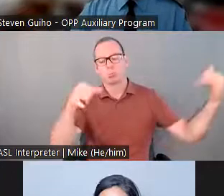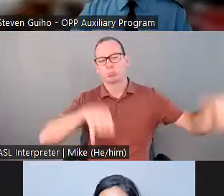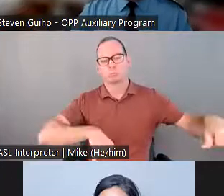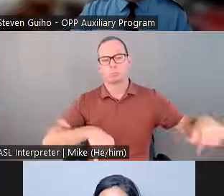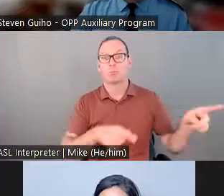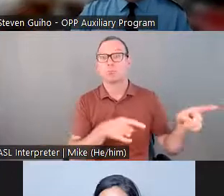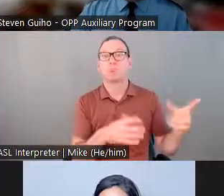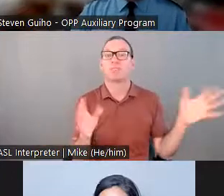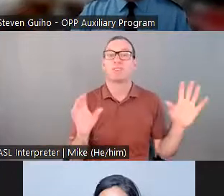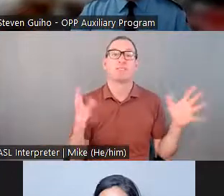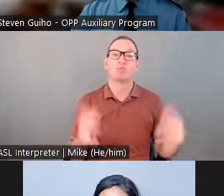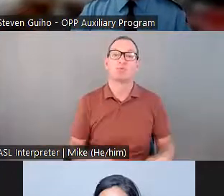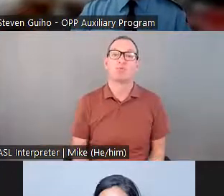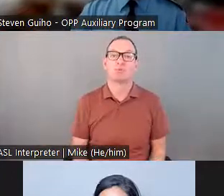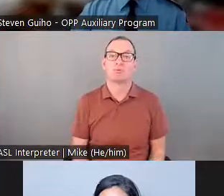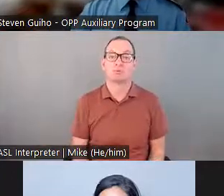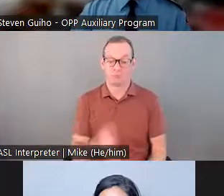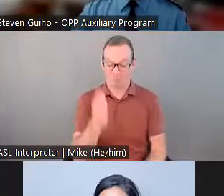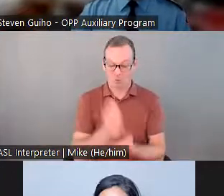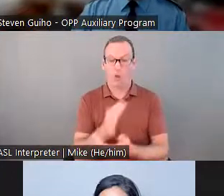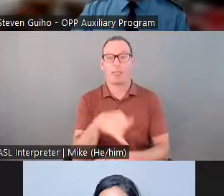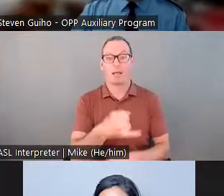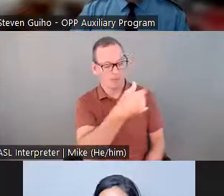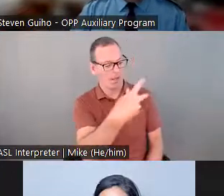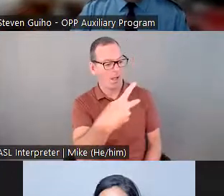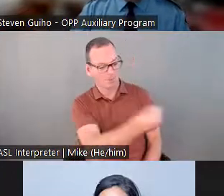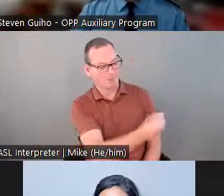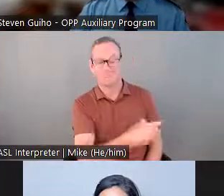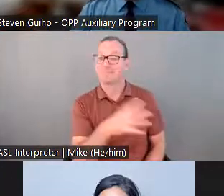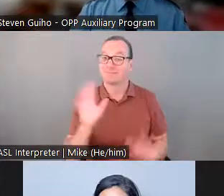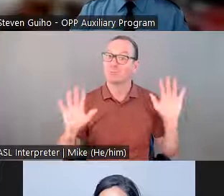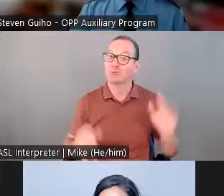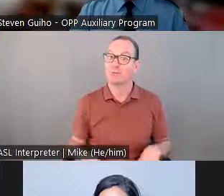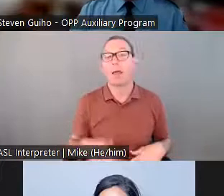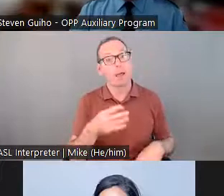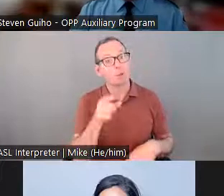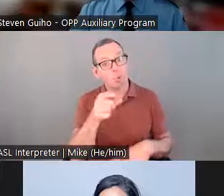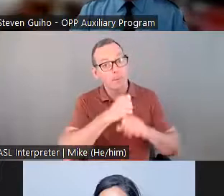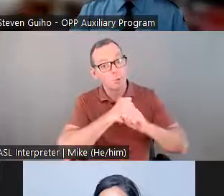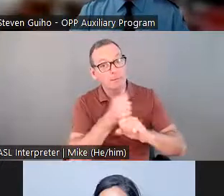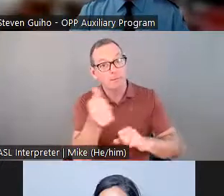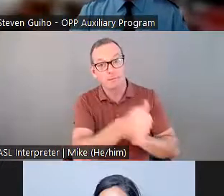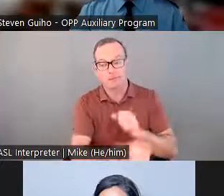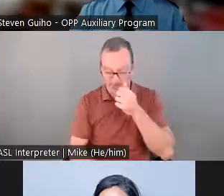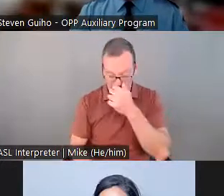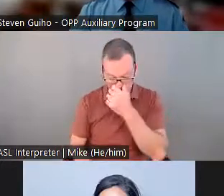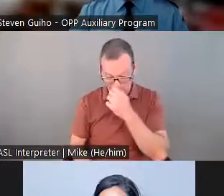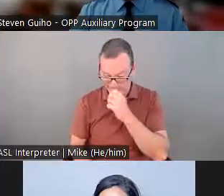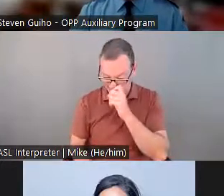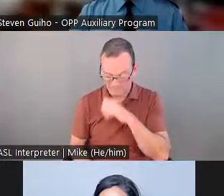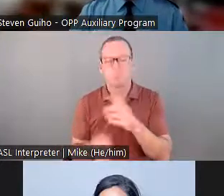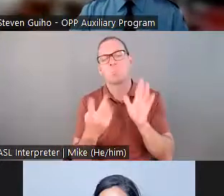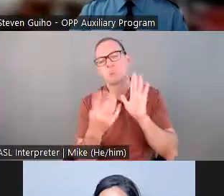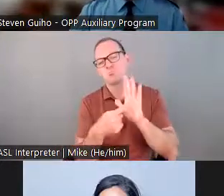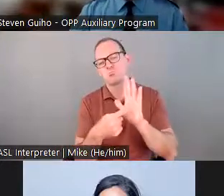out. You've combated fraud in that one action. And protect yourself. So if you get to a certain point where you realize, you know